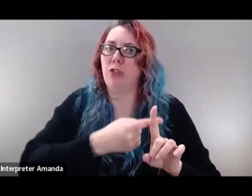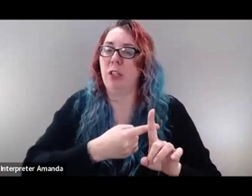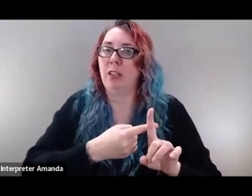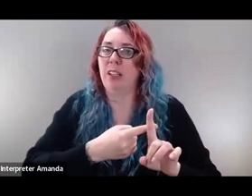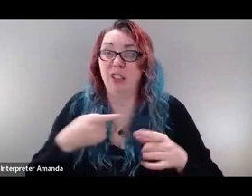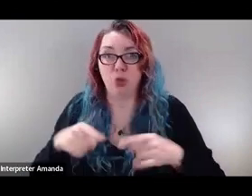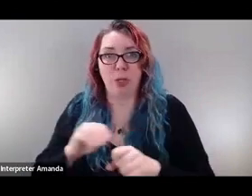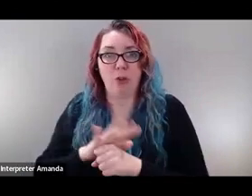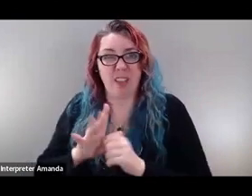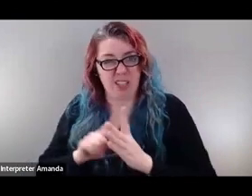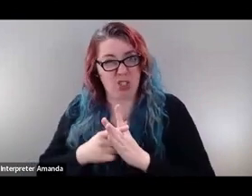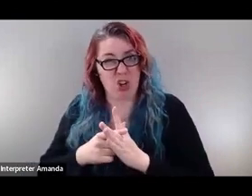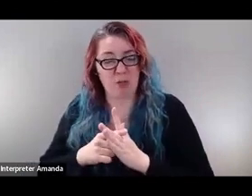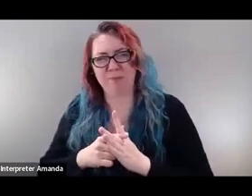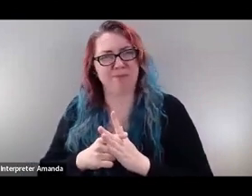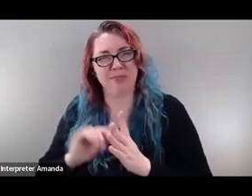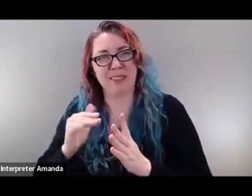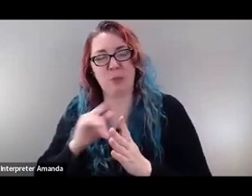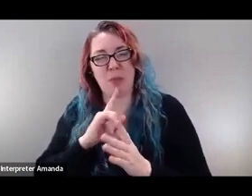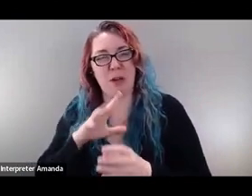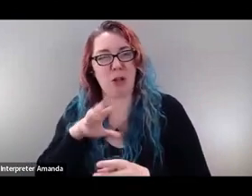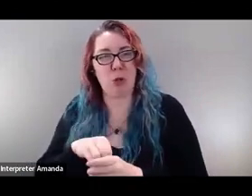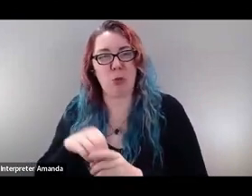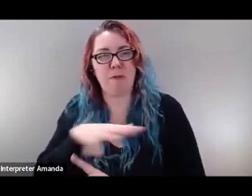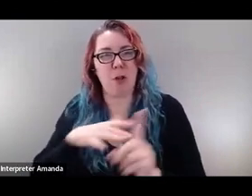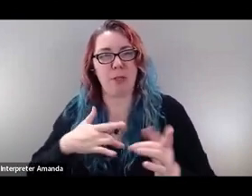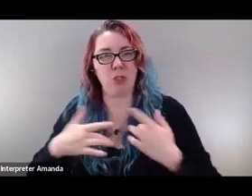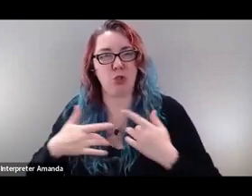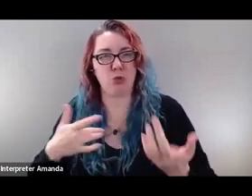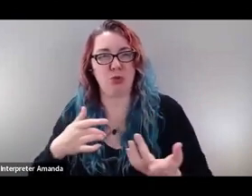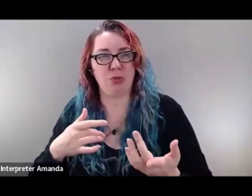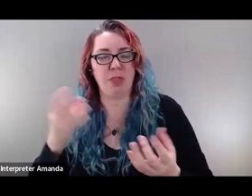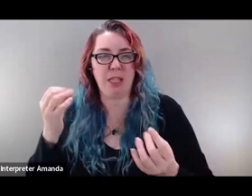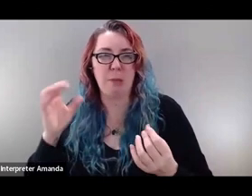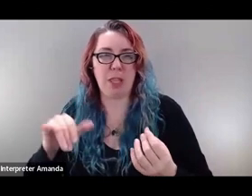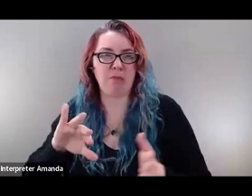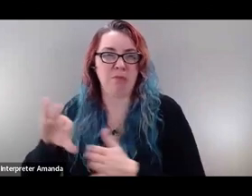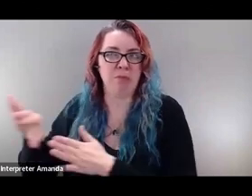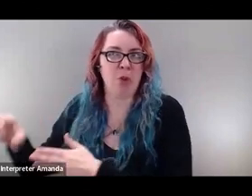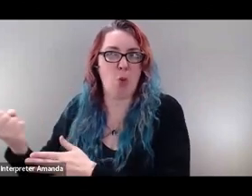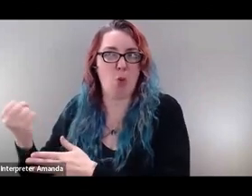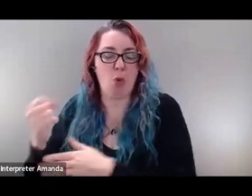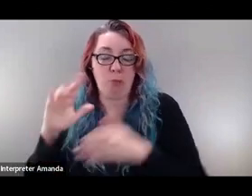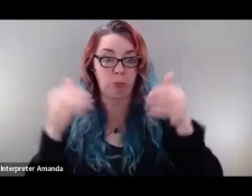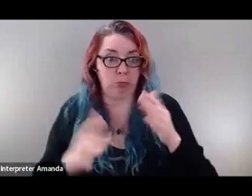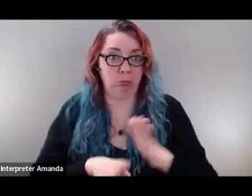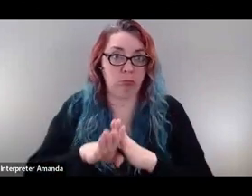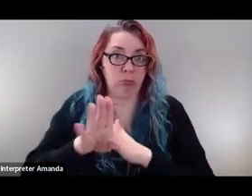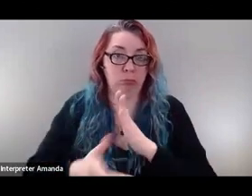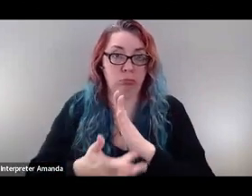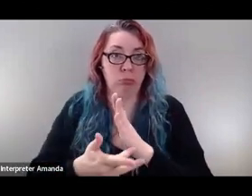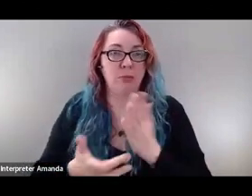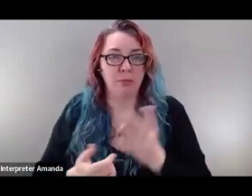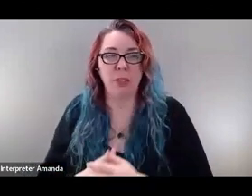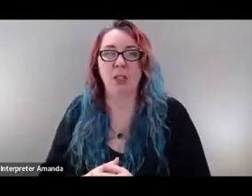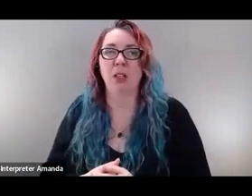lot of ways. I love that the conversation began of this thinking through about doing more and more and how that is a problem, you know, even